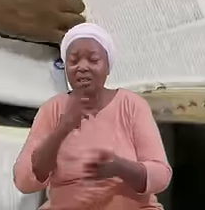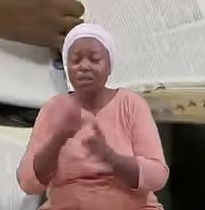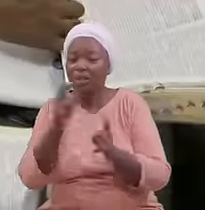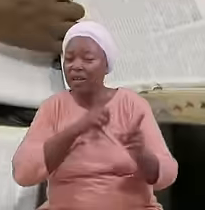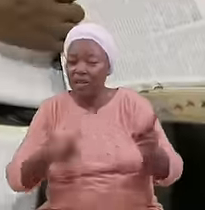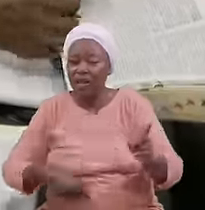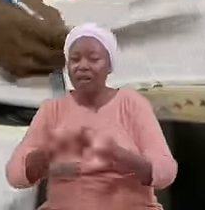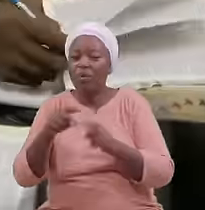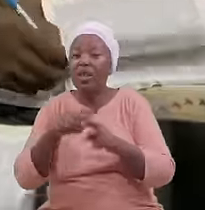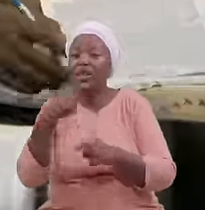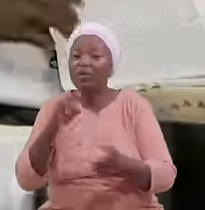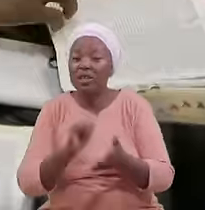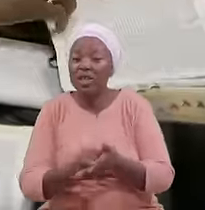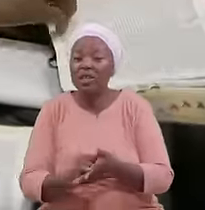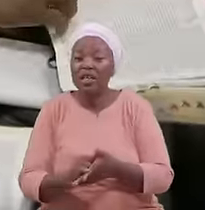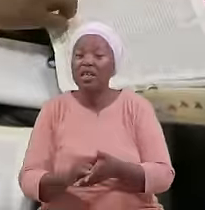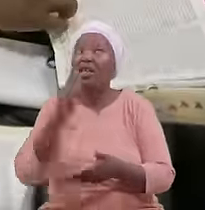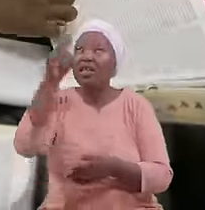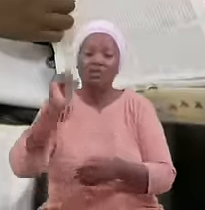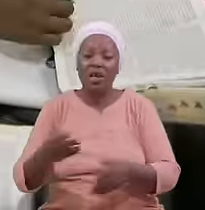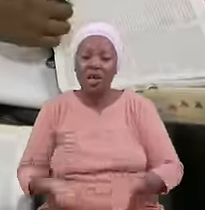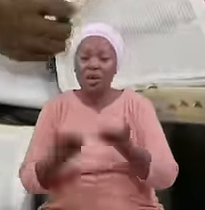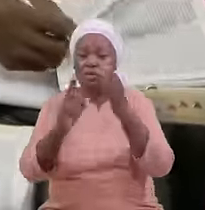that? The word of the Lord.